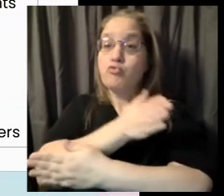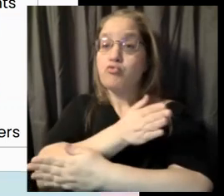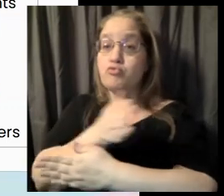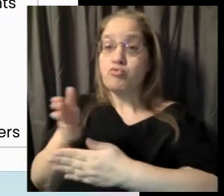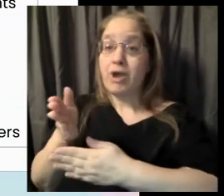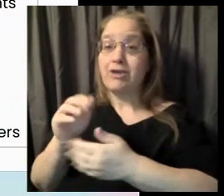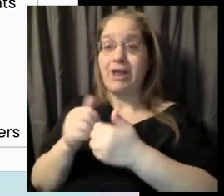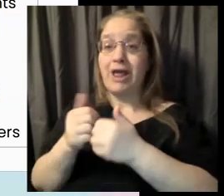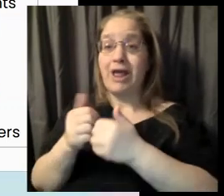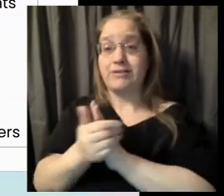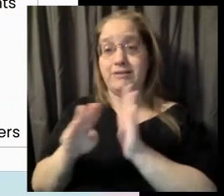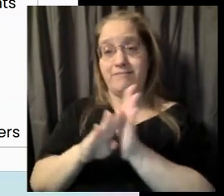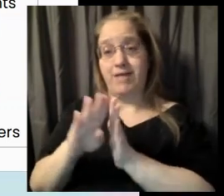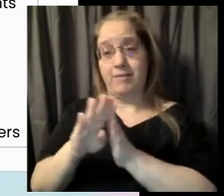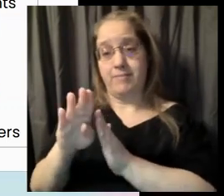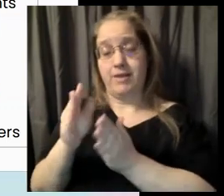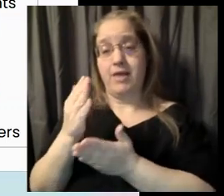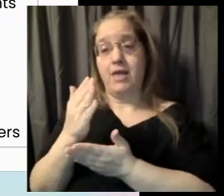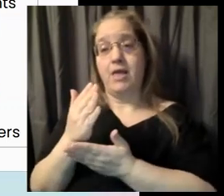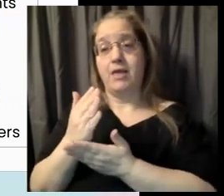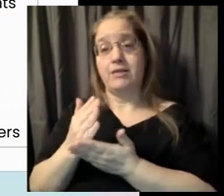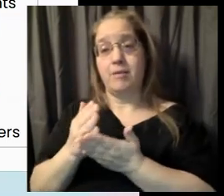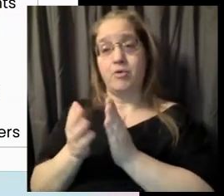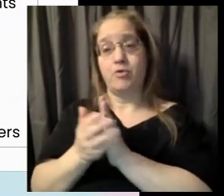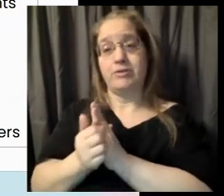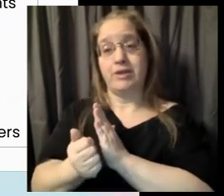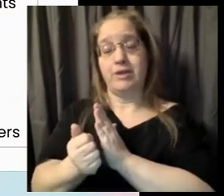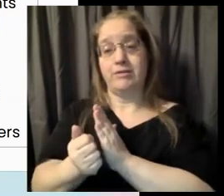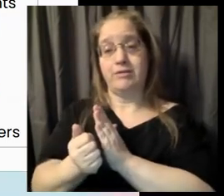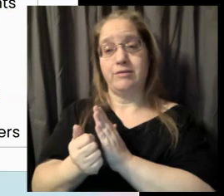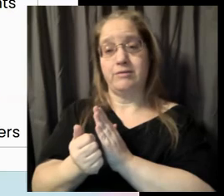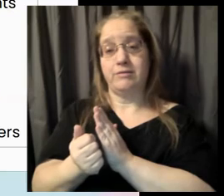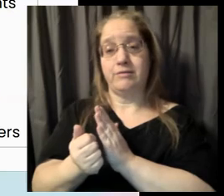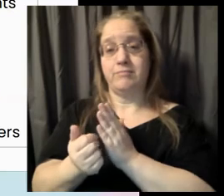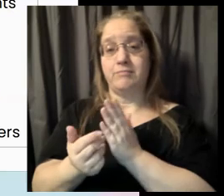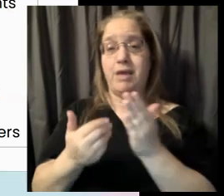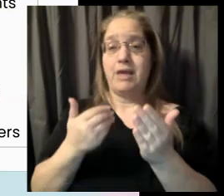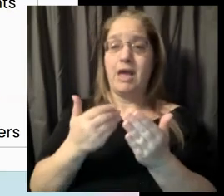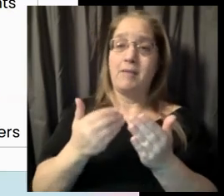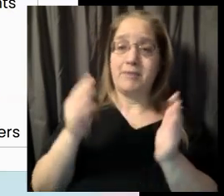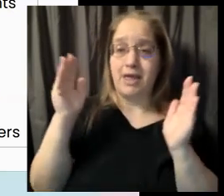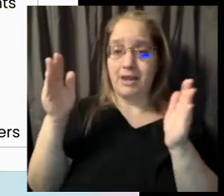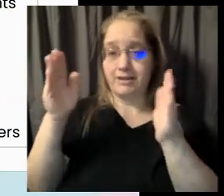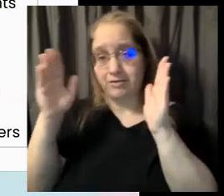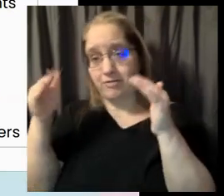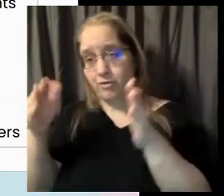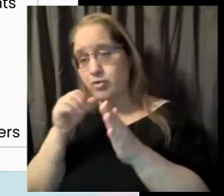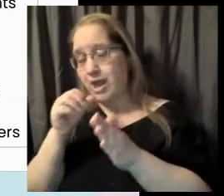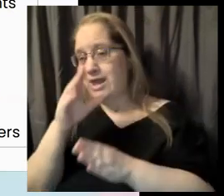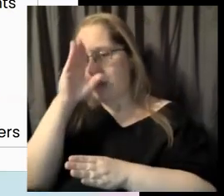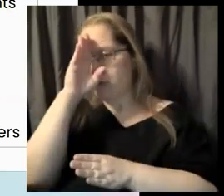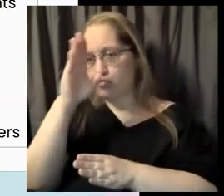skills develop. Some of those weighting skills may come while attention and focus do not. It is not a straight path and it depends